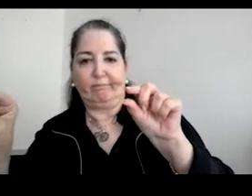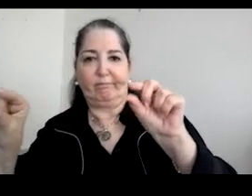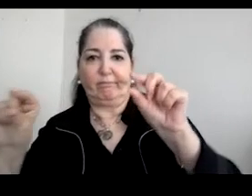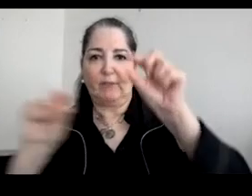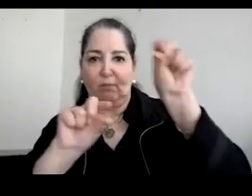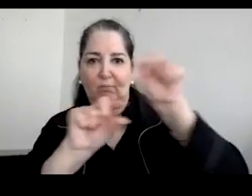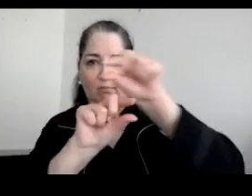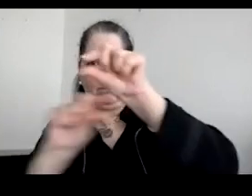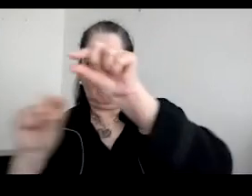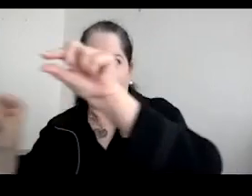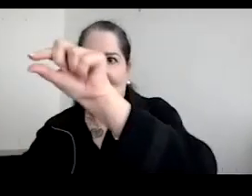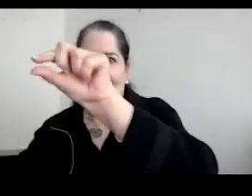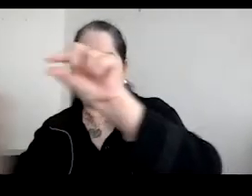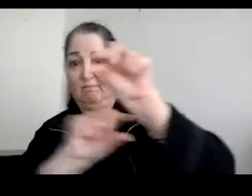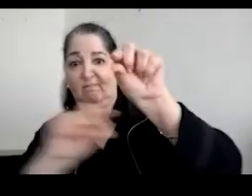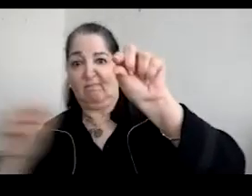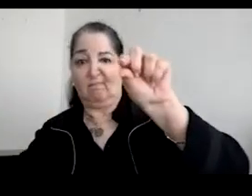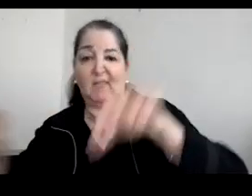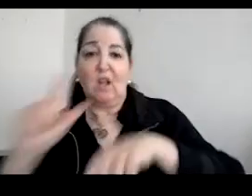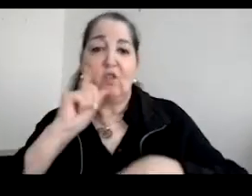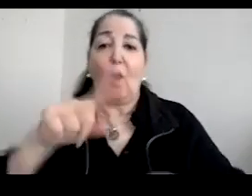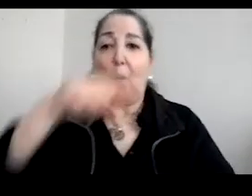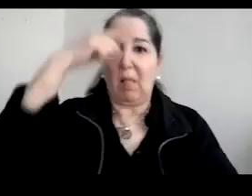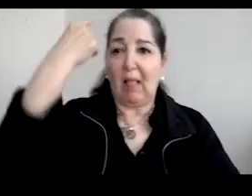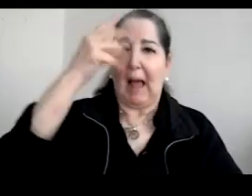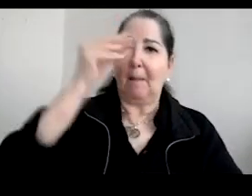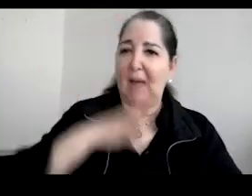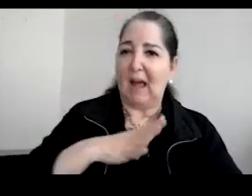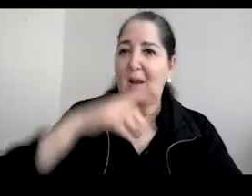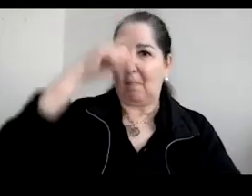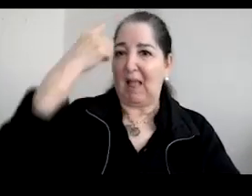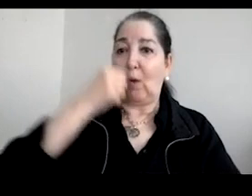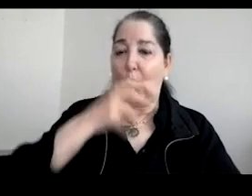black men and black women have been high and higher